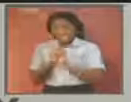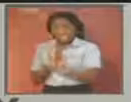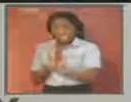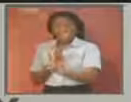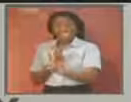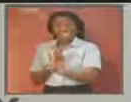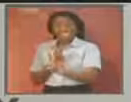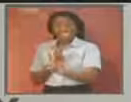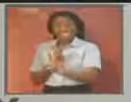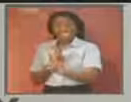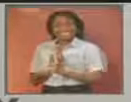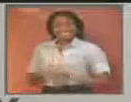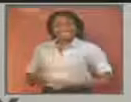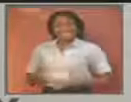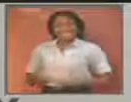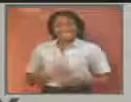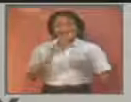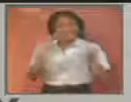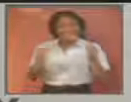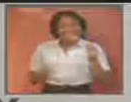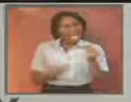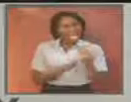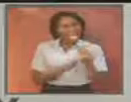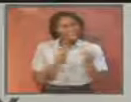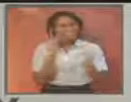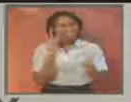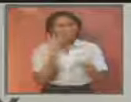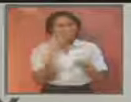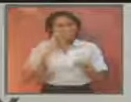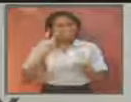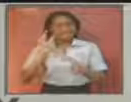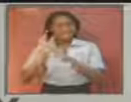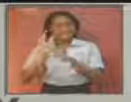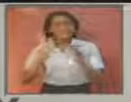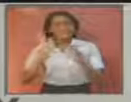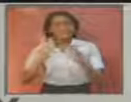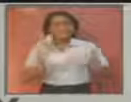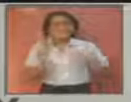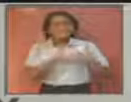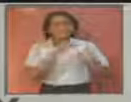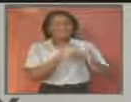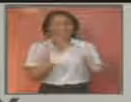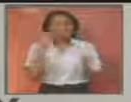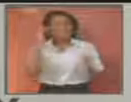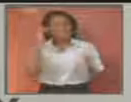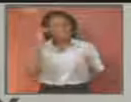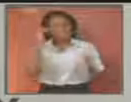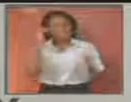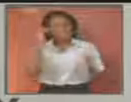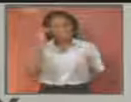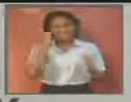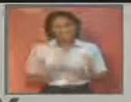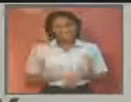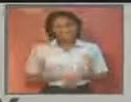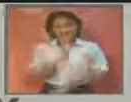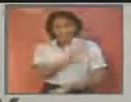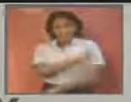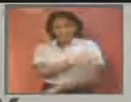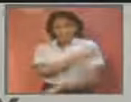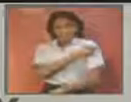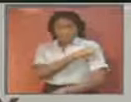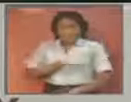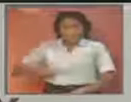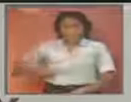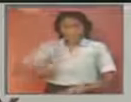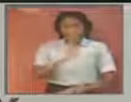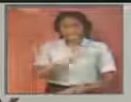distancing. I add a 4th. Where possible, please remain at home. The ERHA wants to remind you also